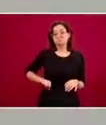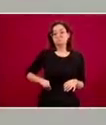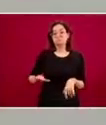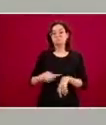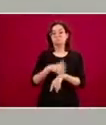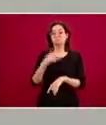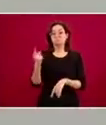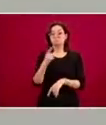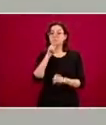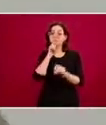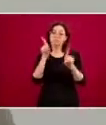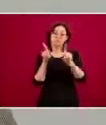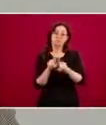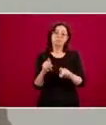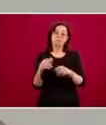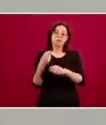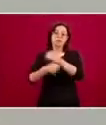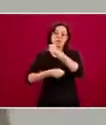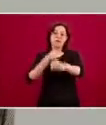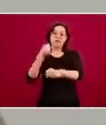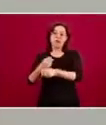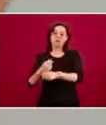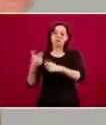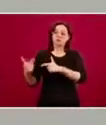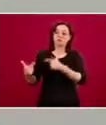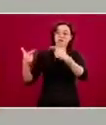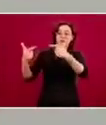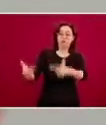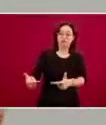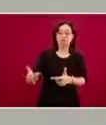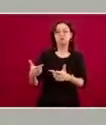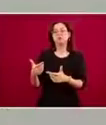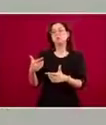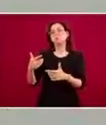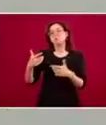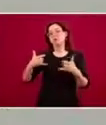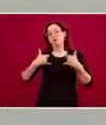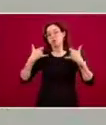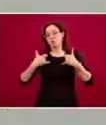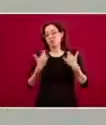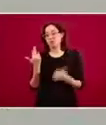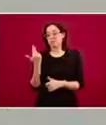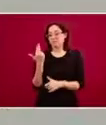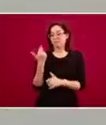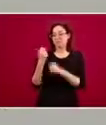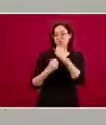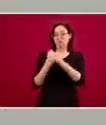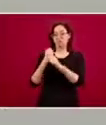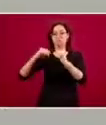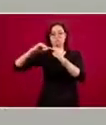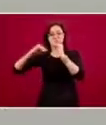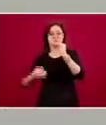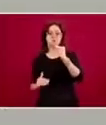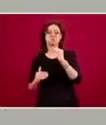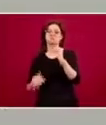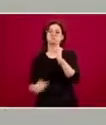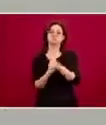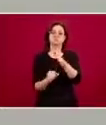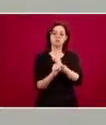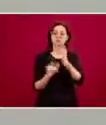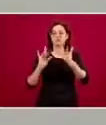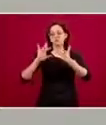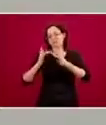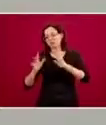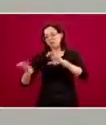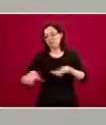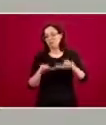It's not only calls. We have all sorts of interaction with the population. And there is an